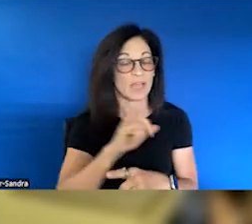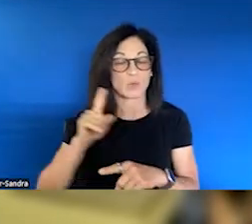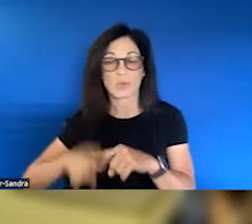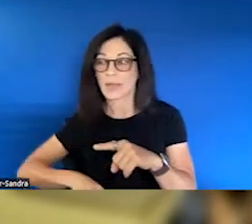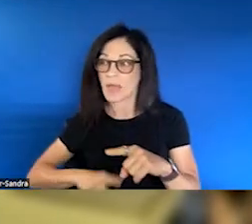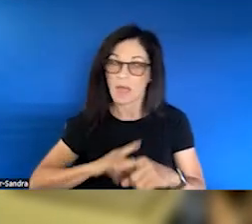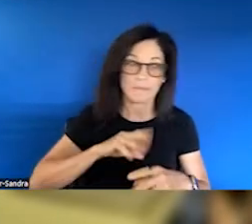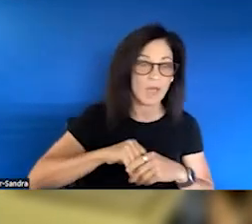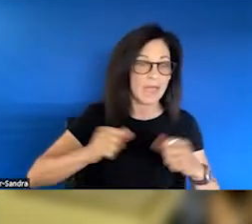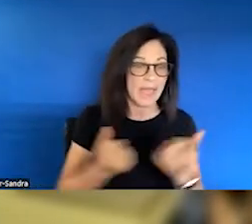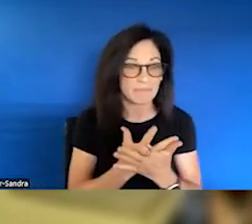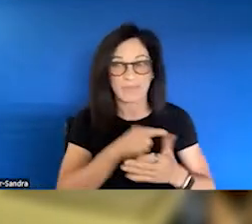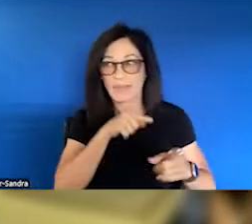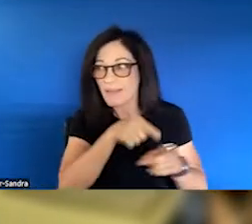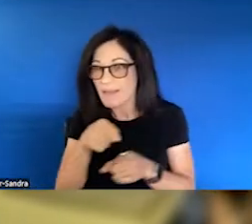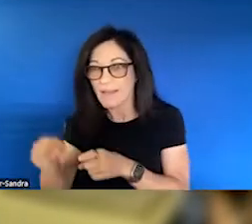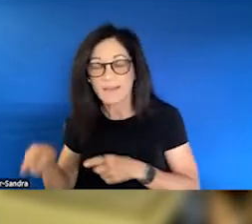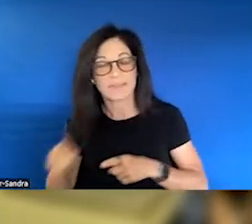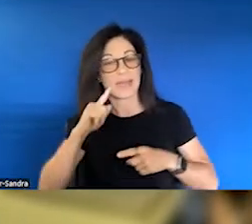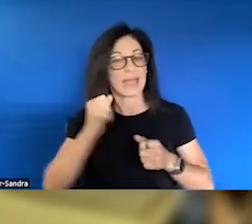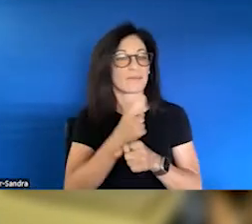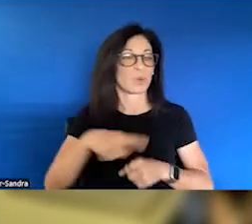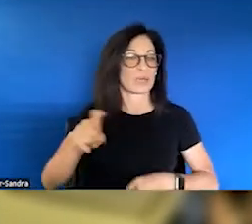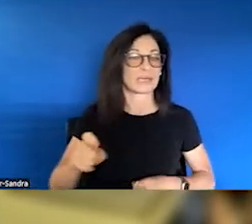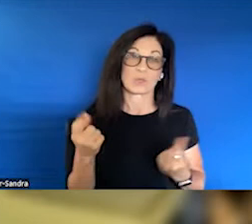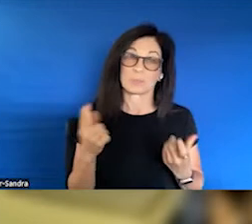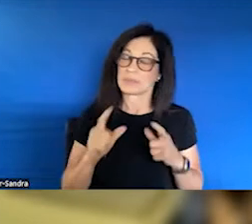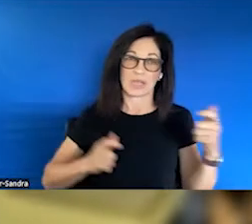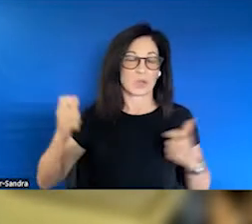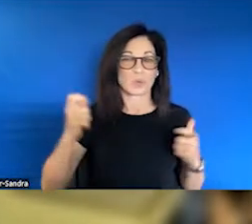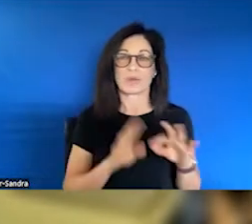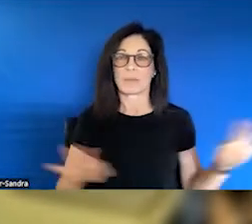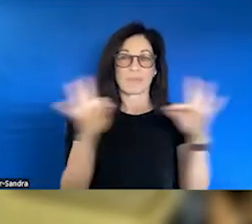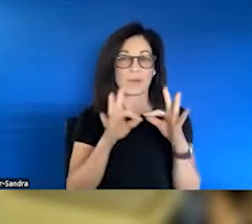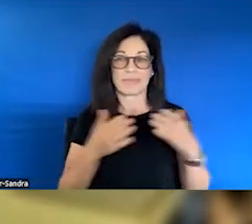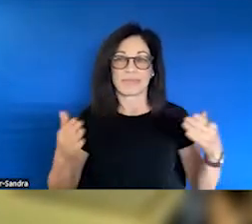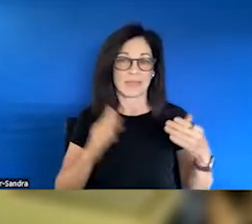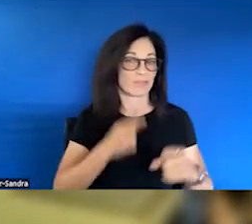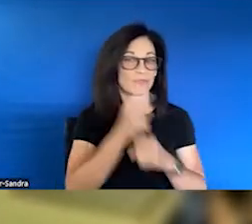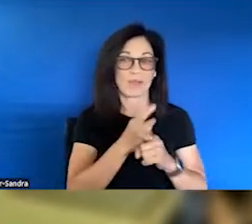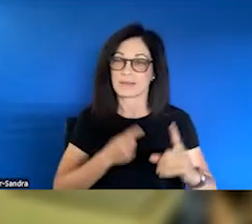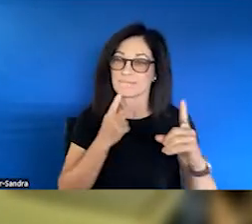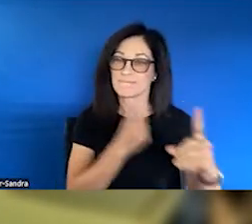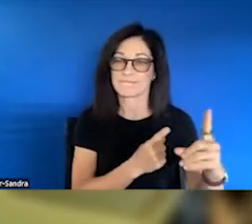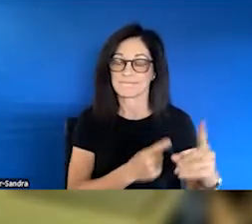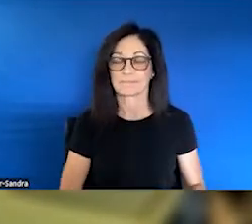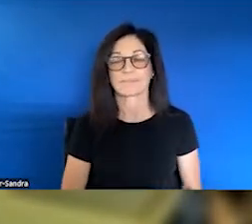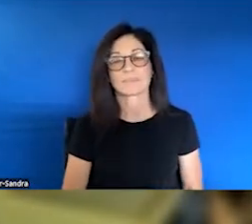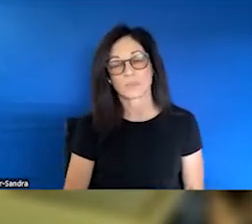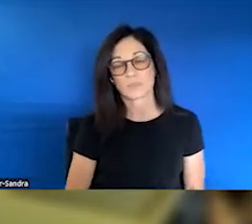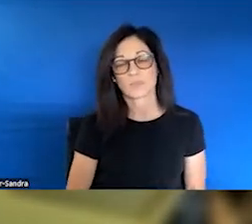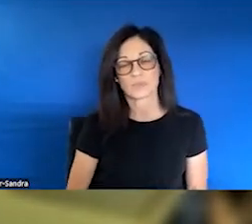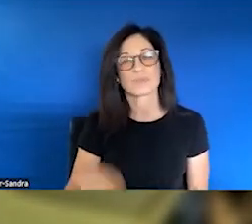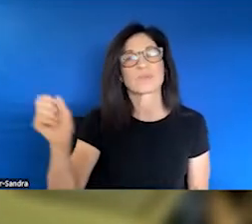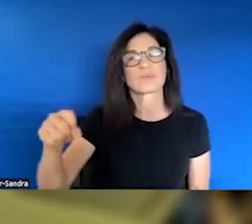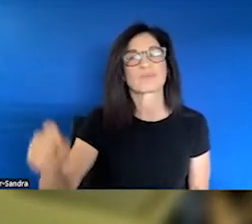everything that everybody's going to call for. So this is just a huge step in the right direction. And I think goes back to the quote of the